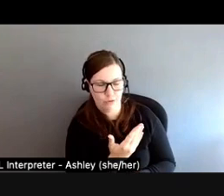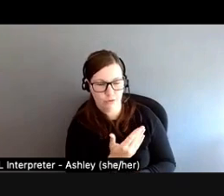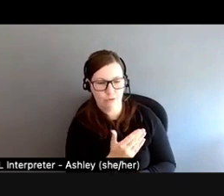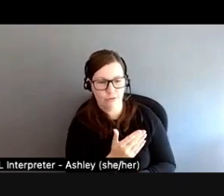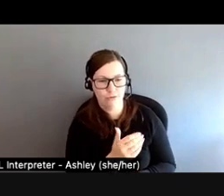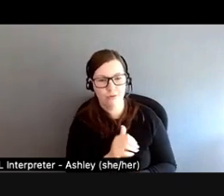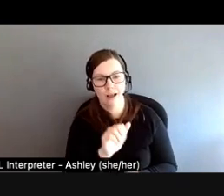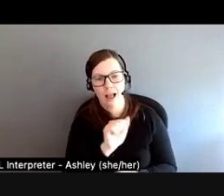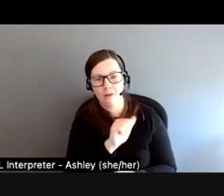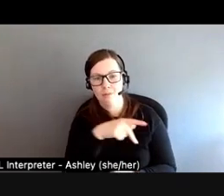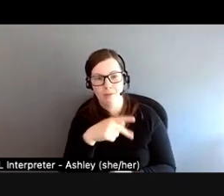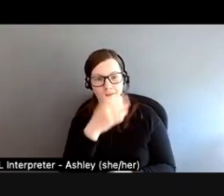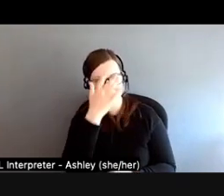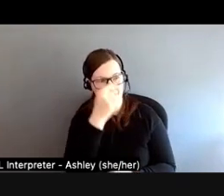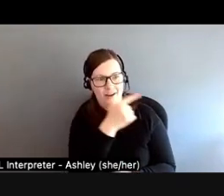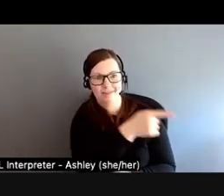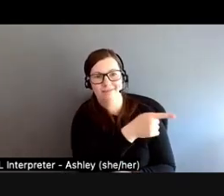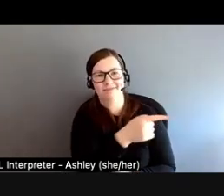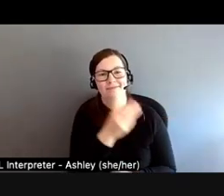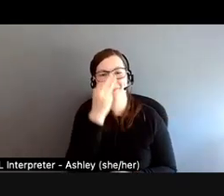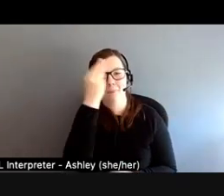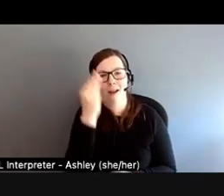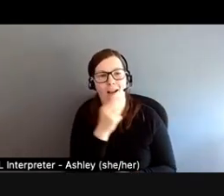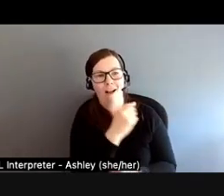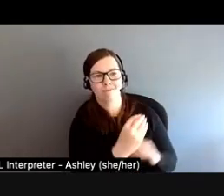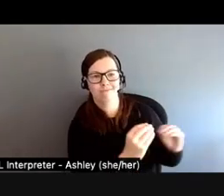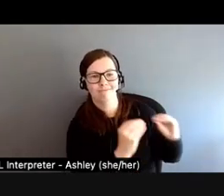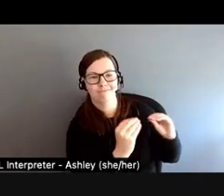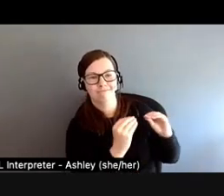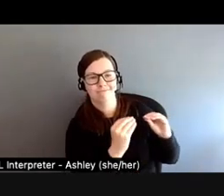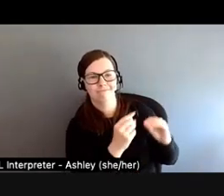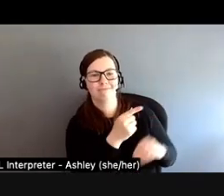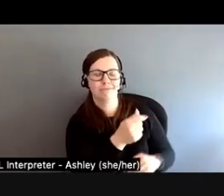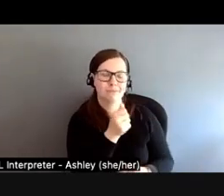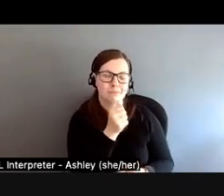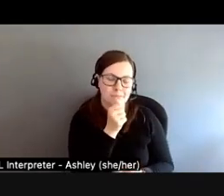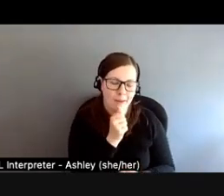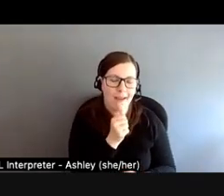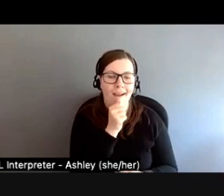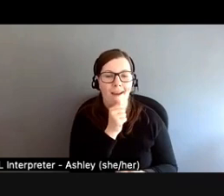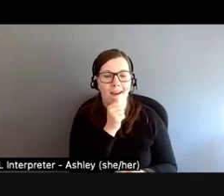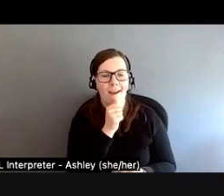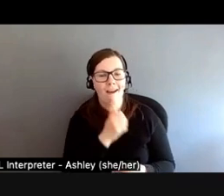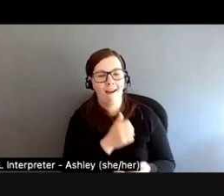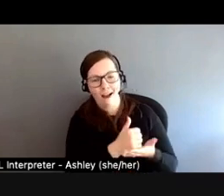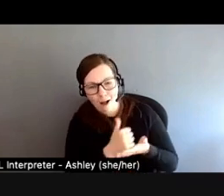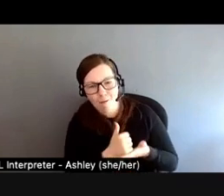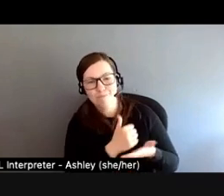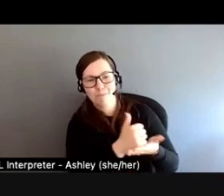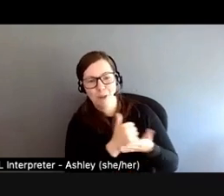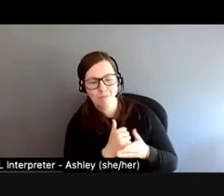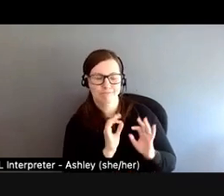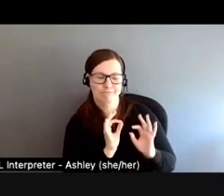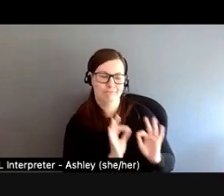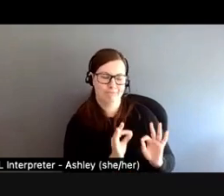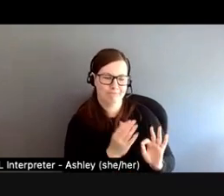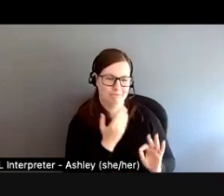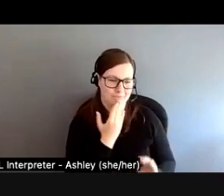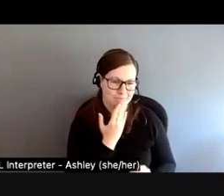and also for Monica, who was very patient with us, in providing this training.